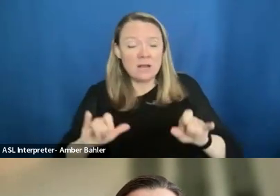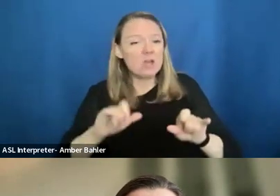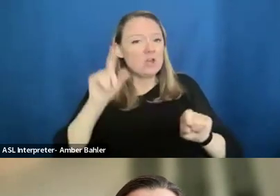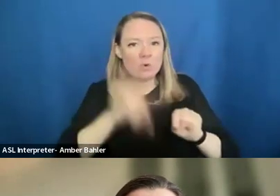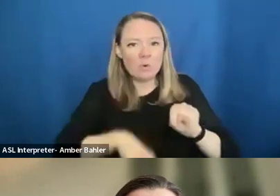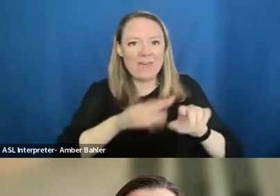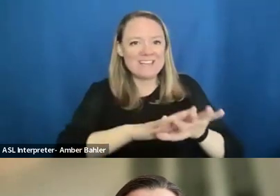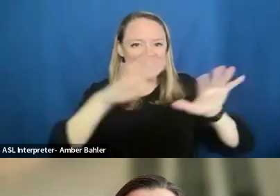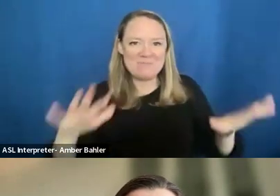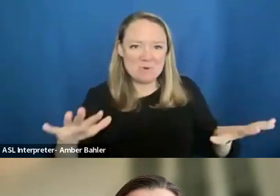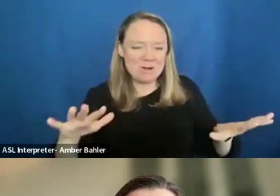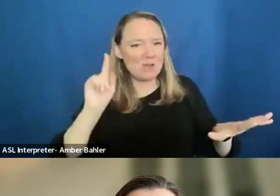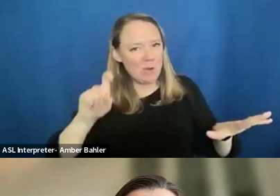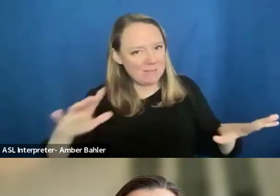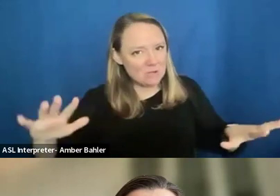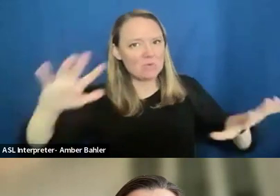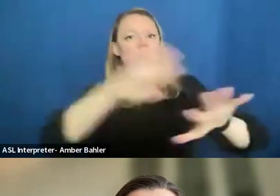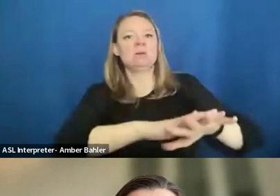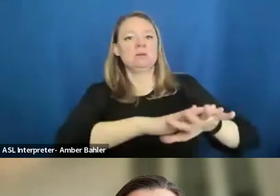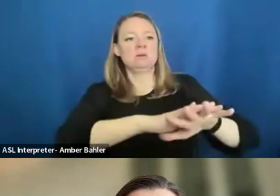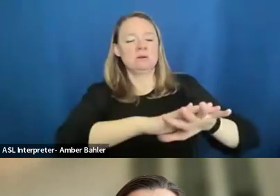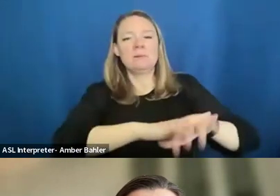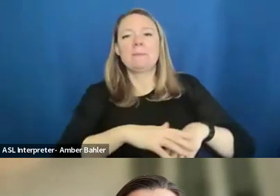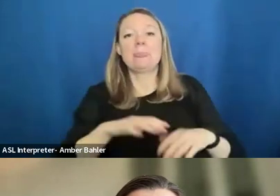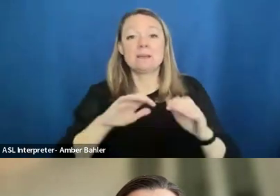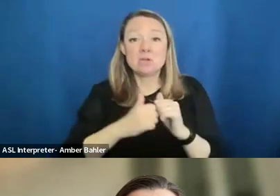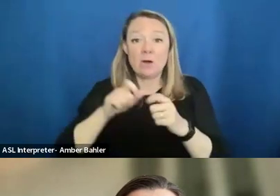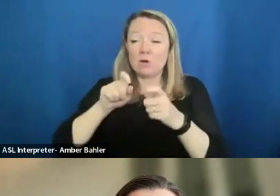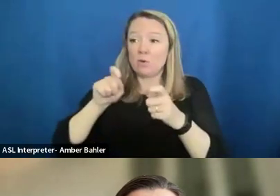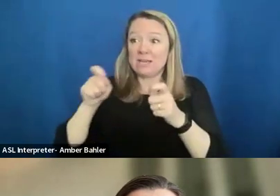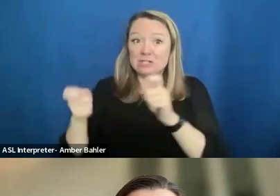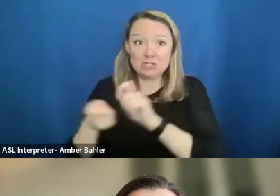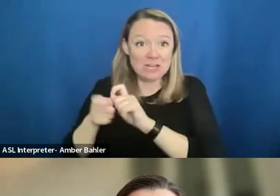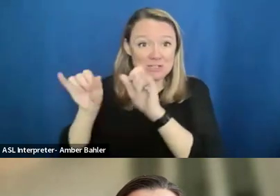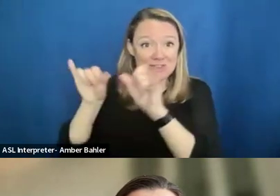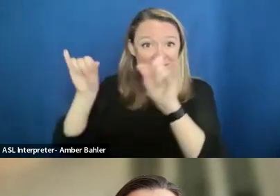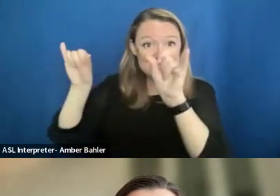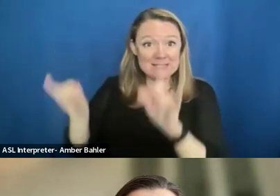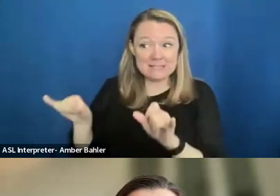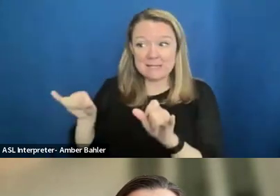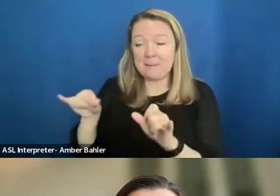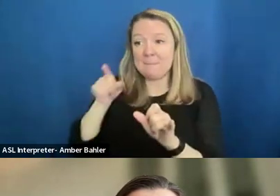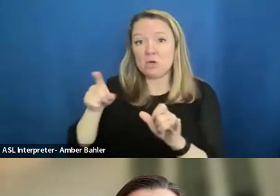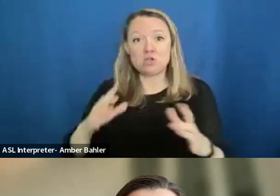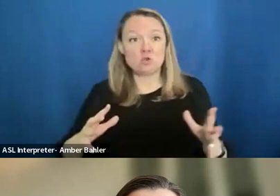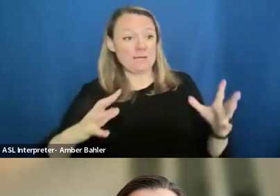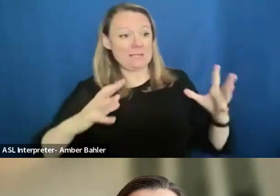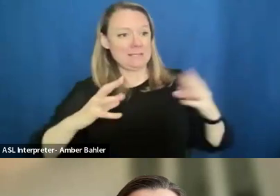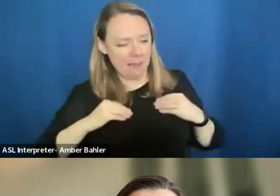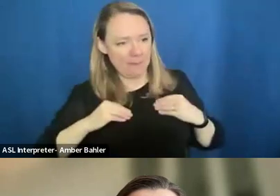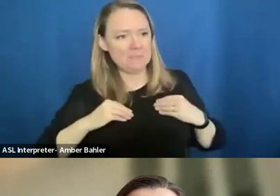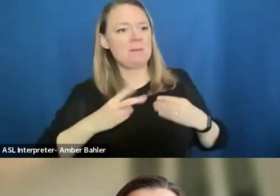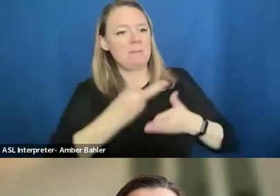We all go together. And so how do we move the system to really be co-occurring and to not say, well, if you have this, you go here first. And then